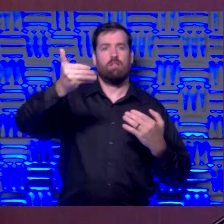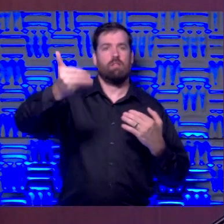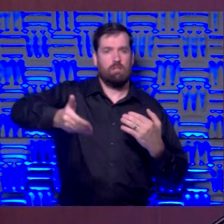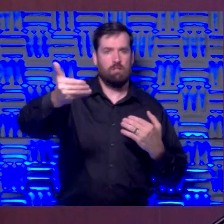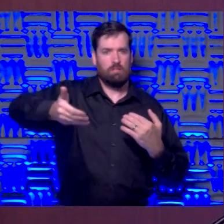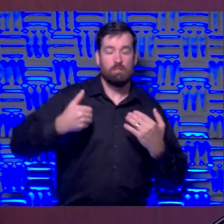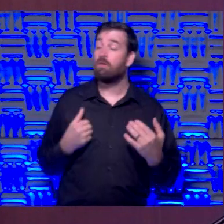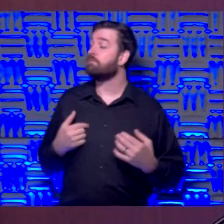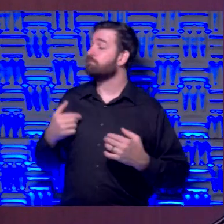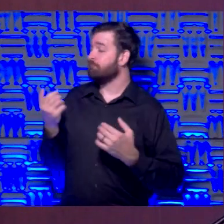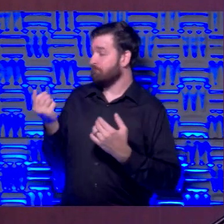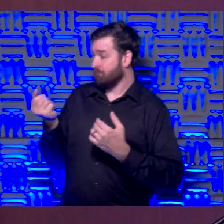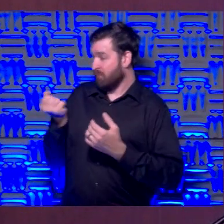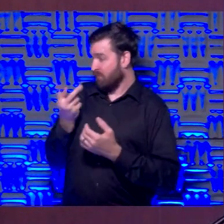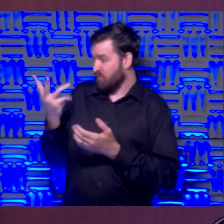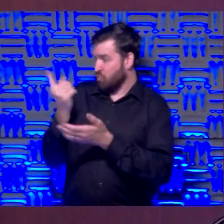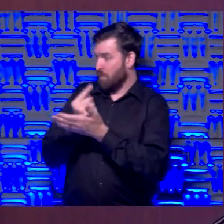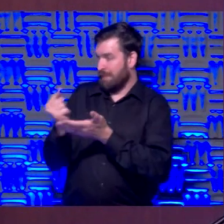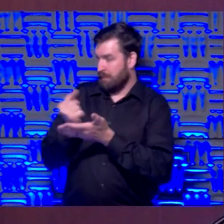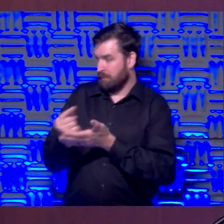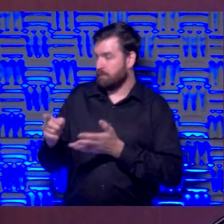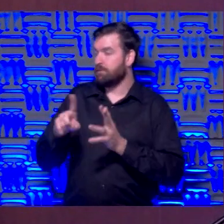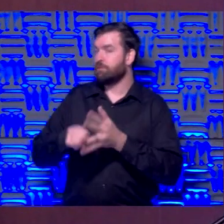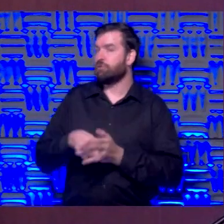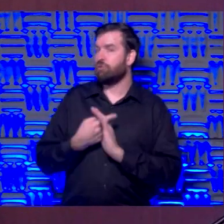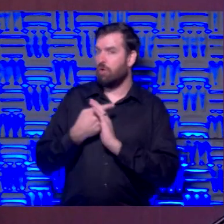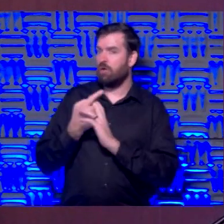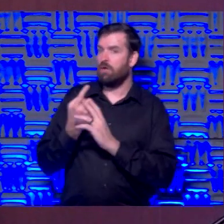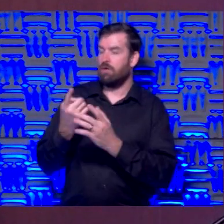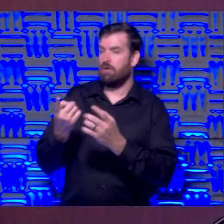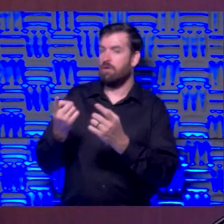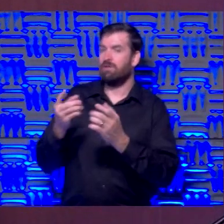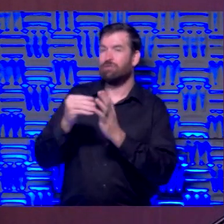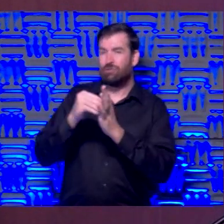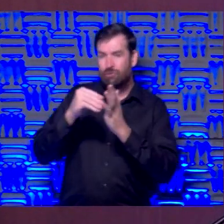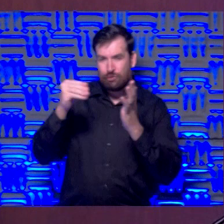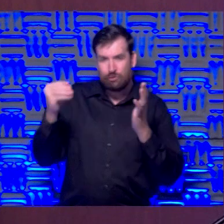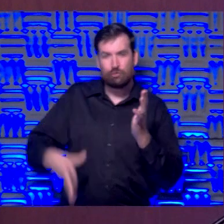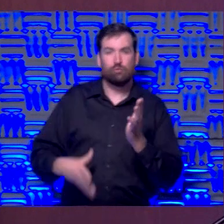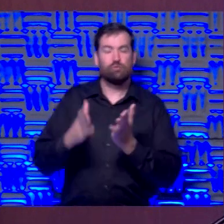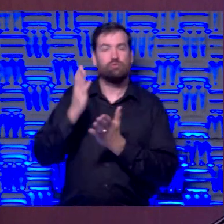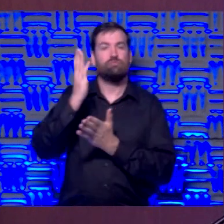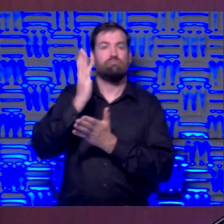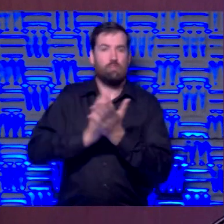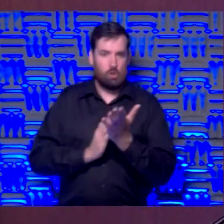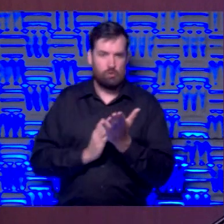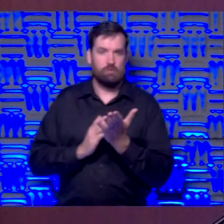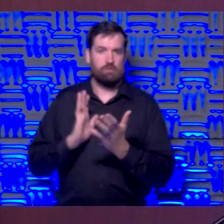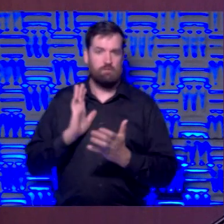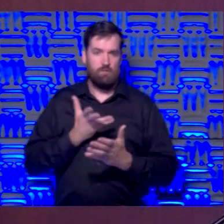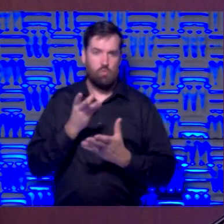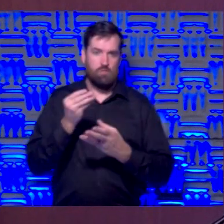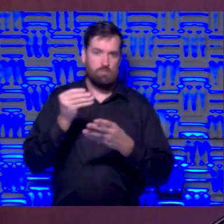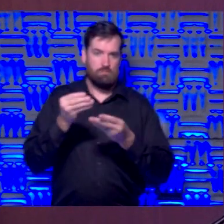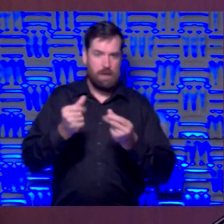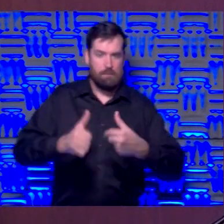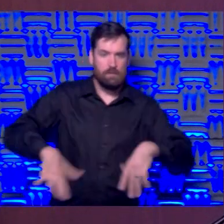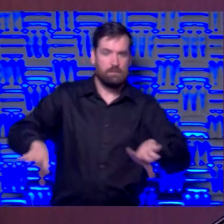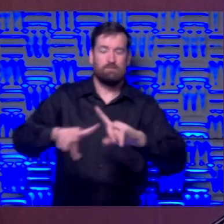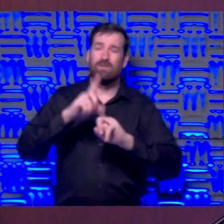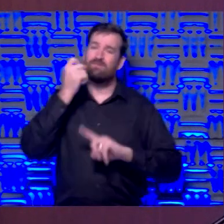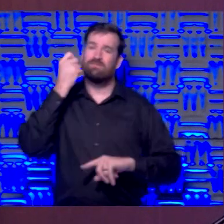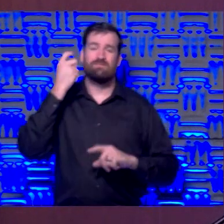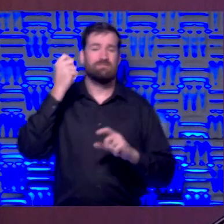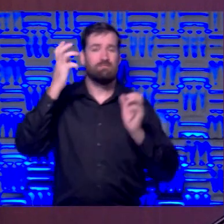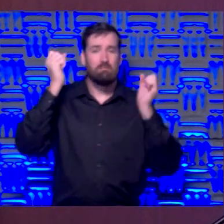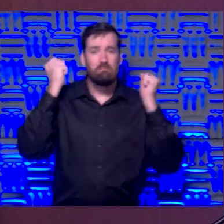we are over the next several weeks going to start repopulating the student-facing elements of our campus. But to be honest, there's a lot of